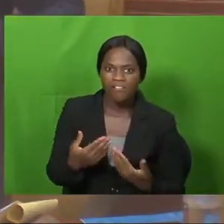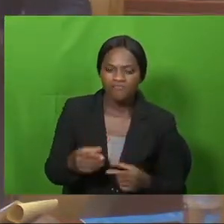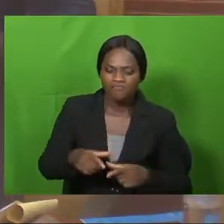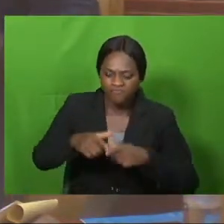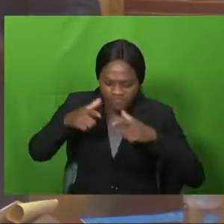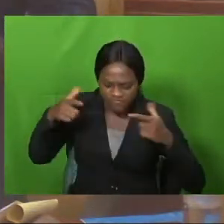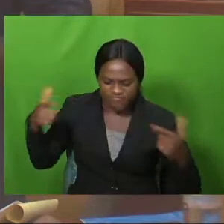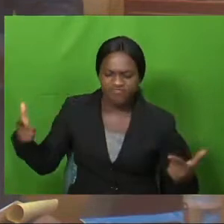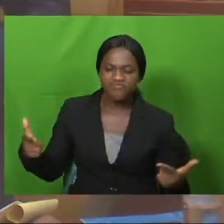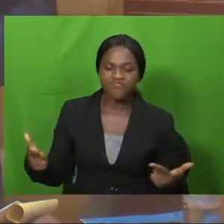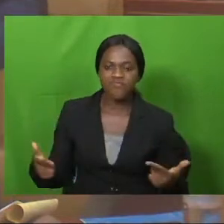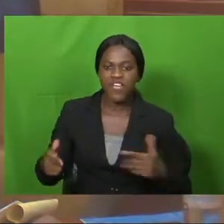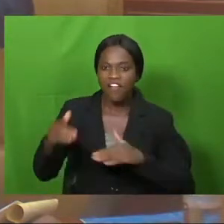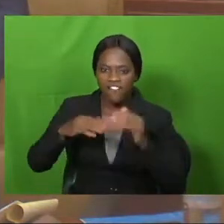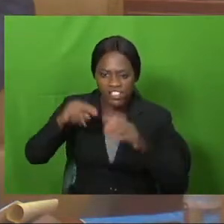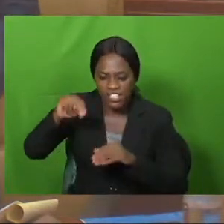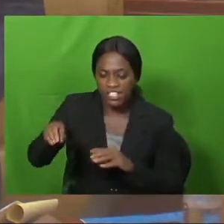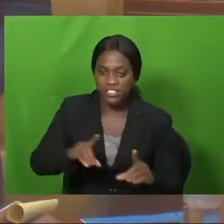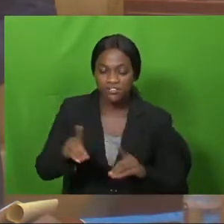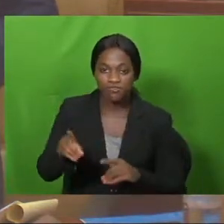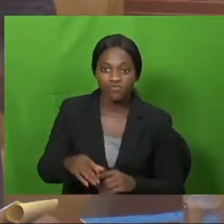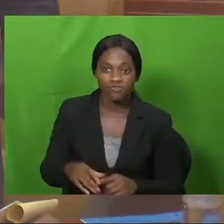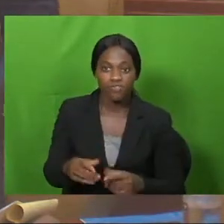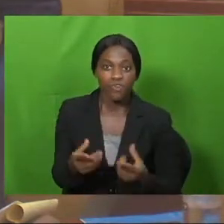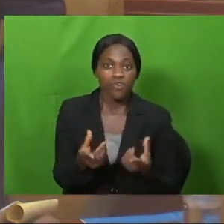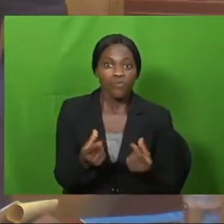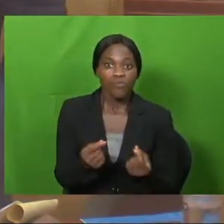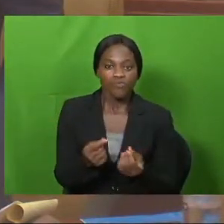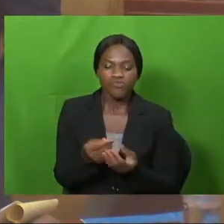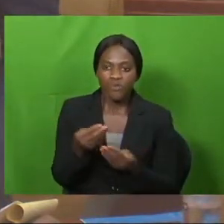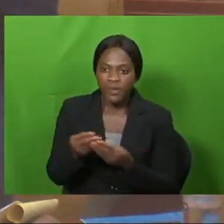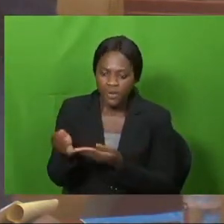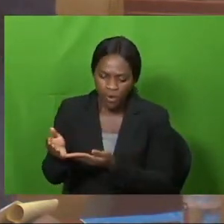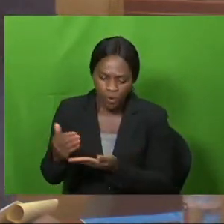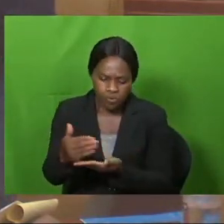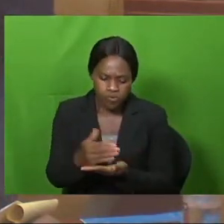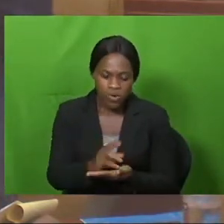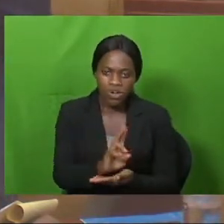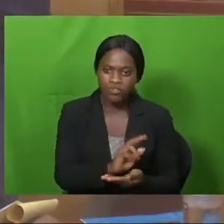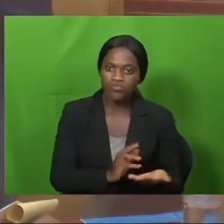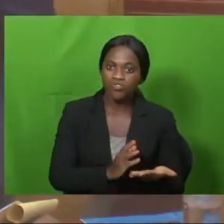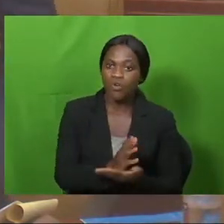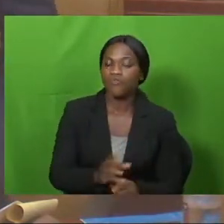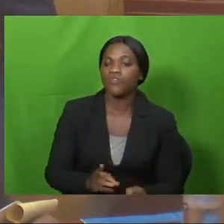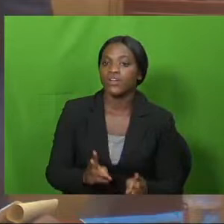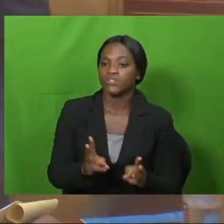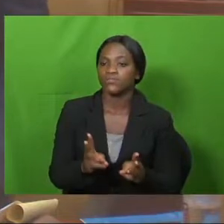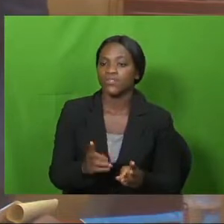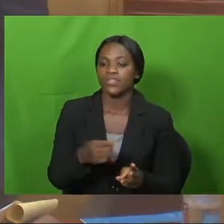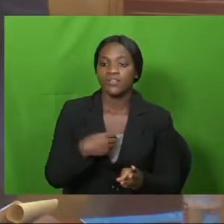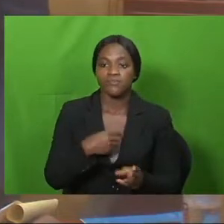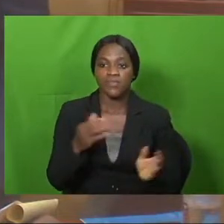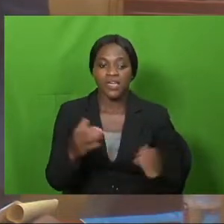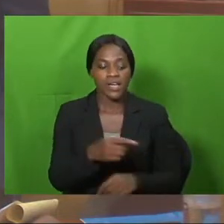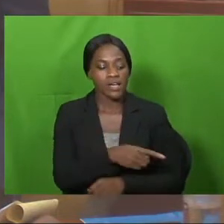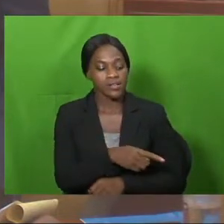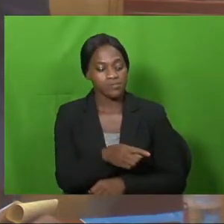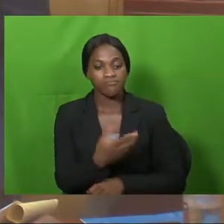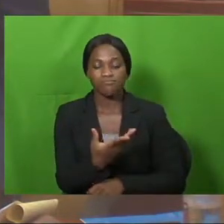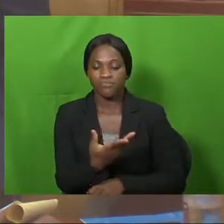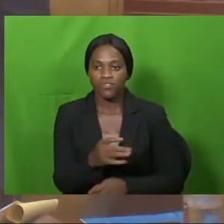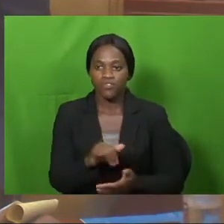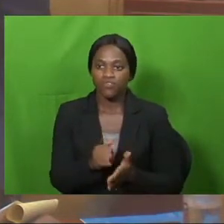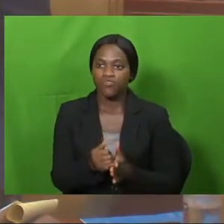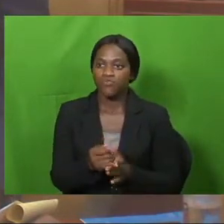good money and you apply it to where it matters the most. I'm urging upon those who are running this